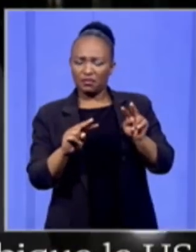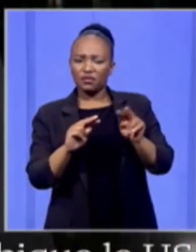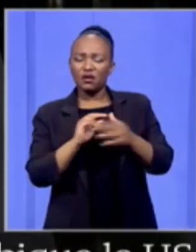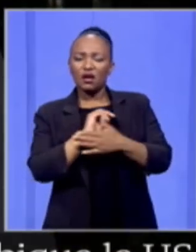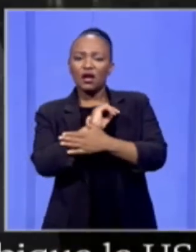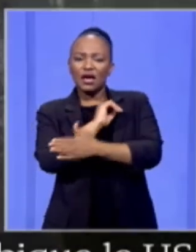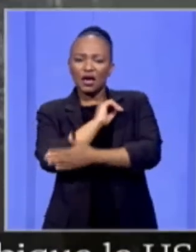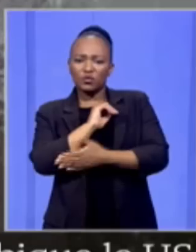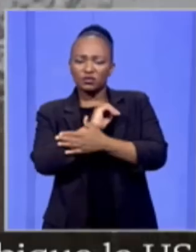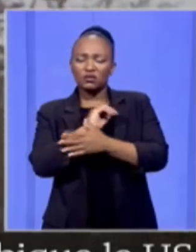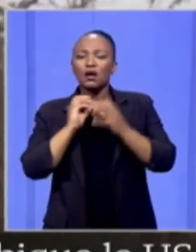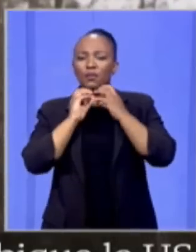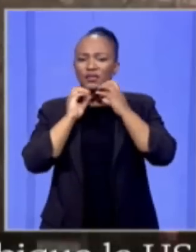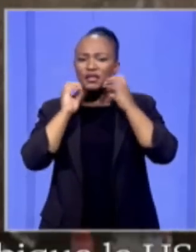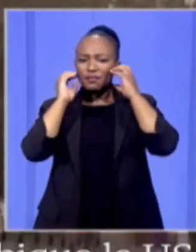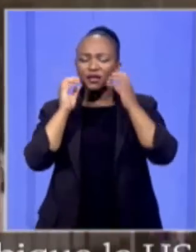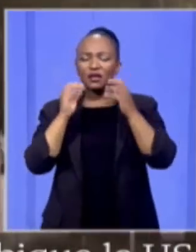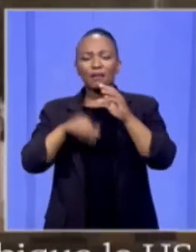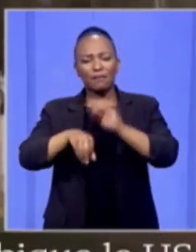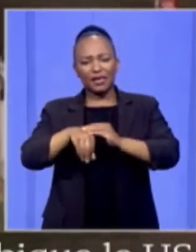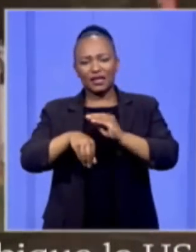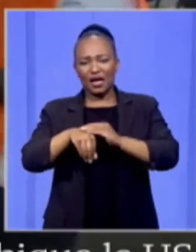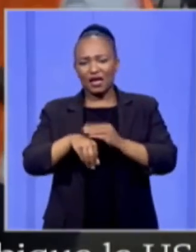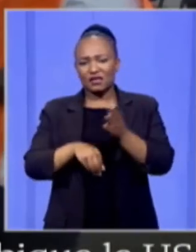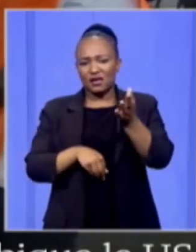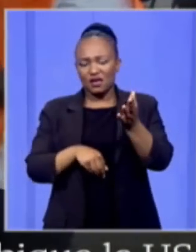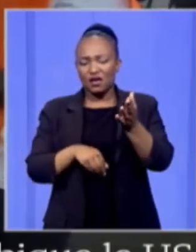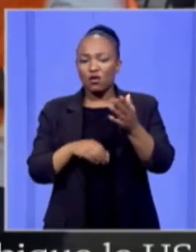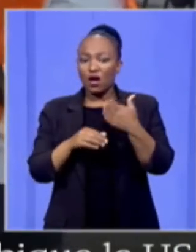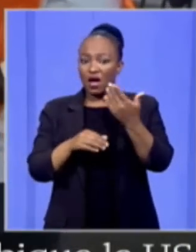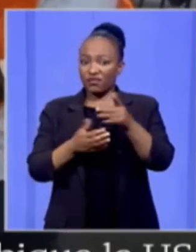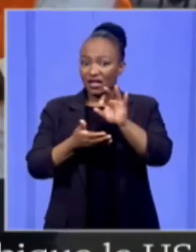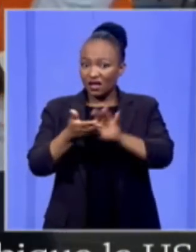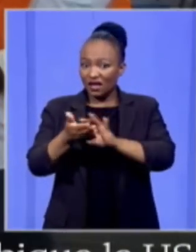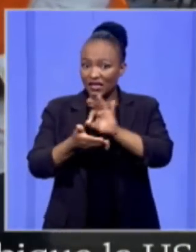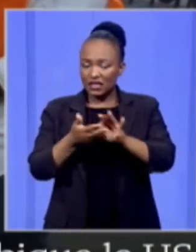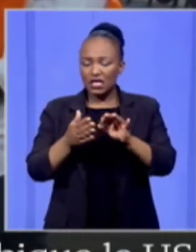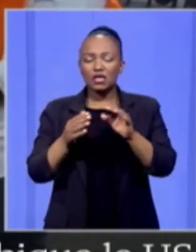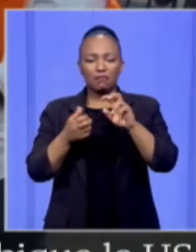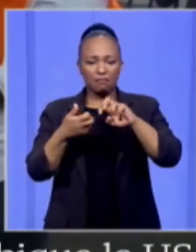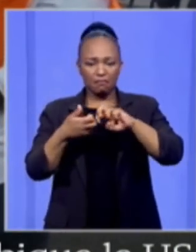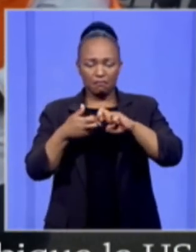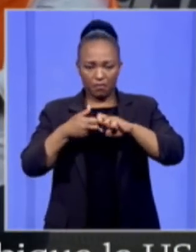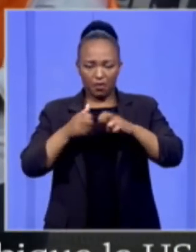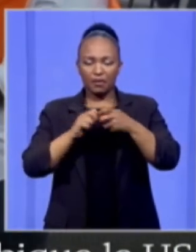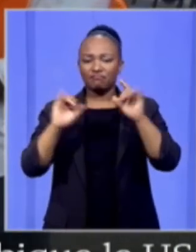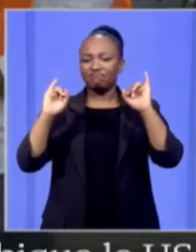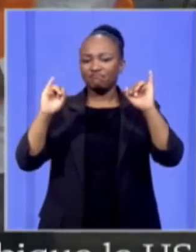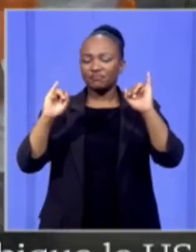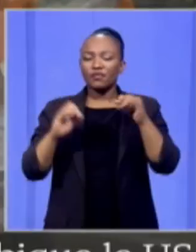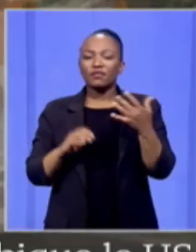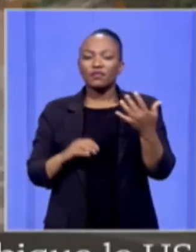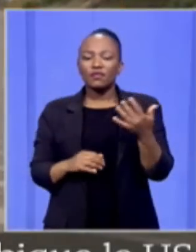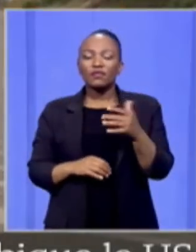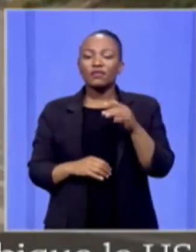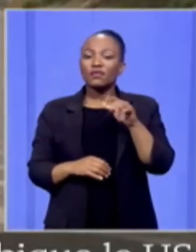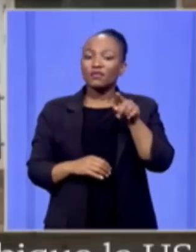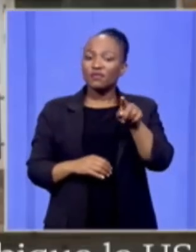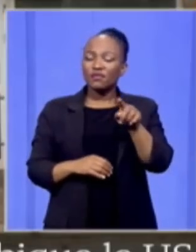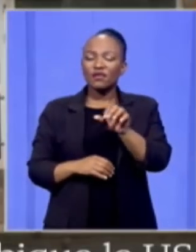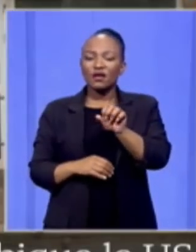Mozambique ho nang le mathata ka mora ho ba ho be le dikgetho. Mokgatlo wa karolo ena e ka borwa SADC o